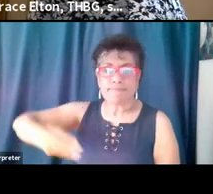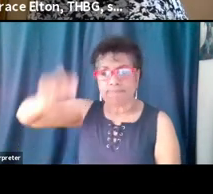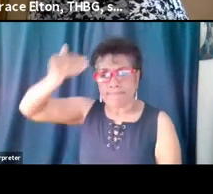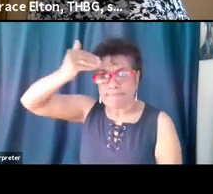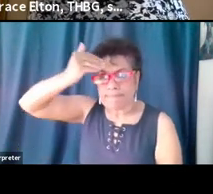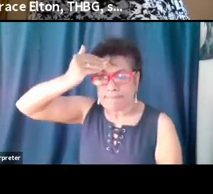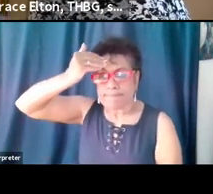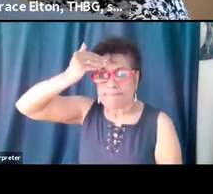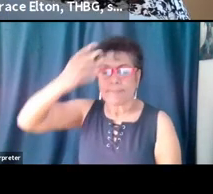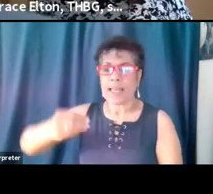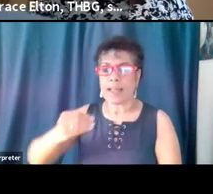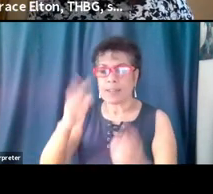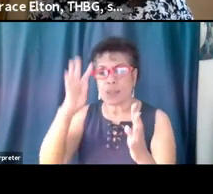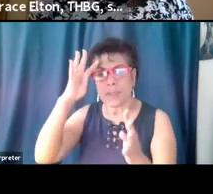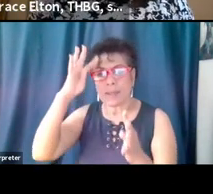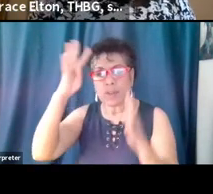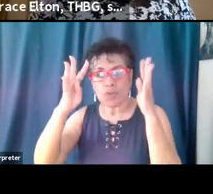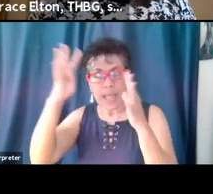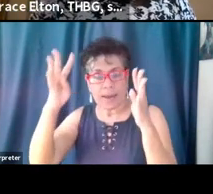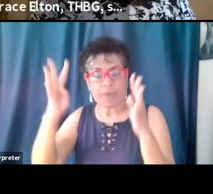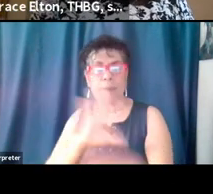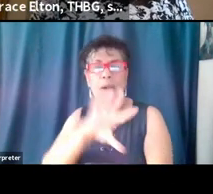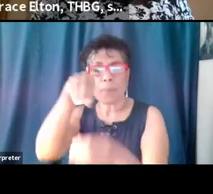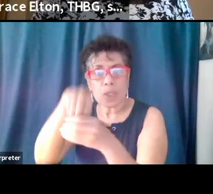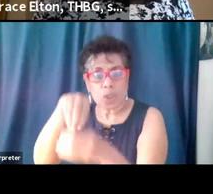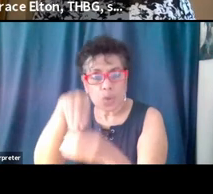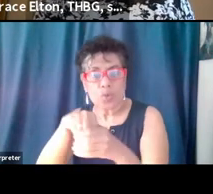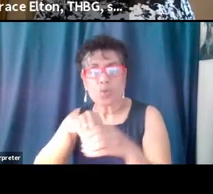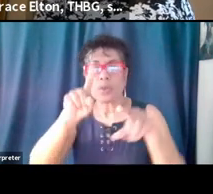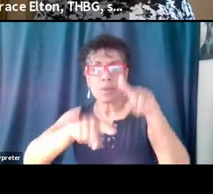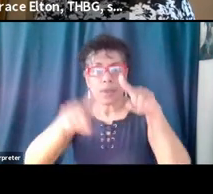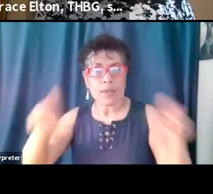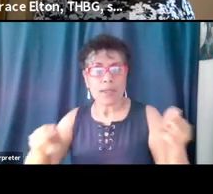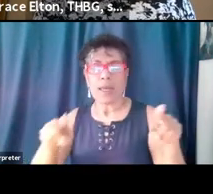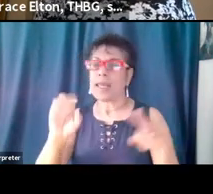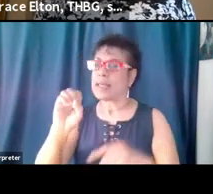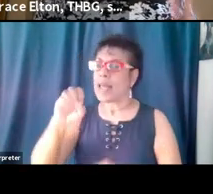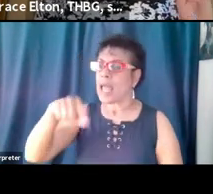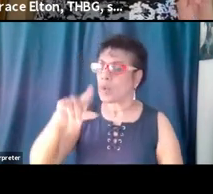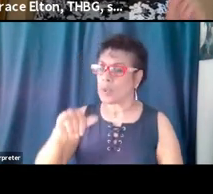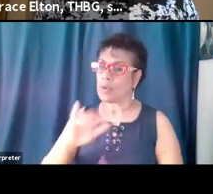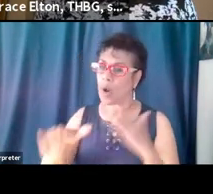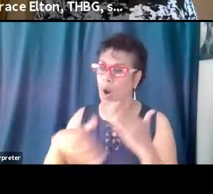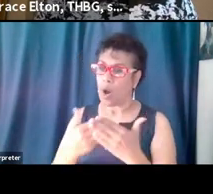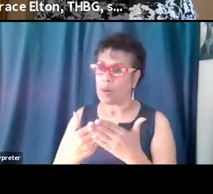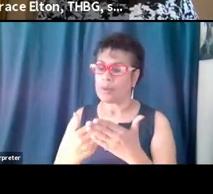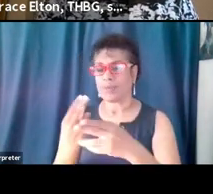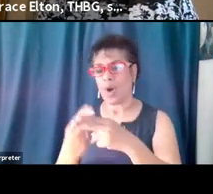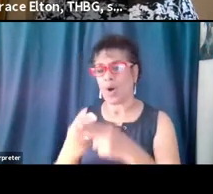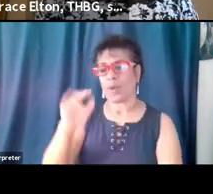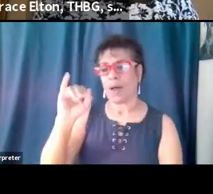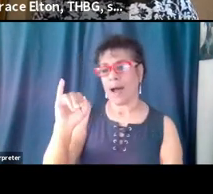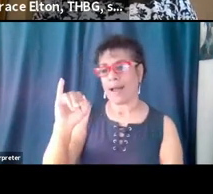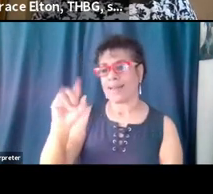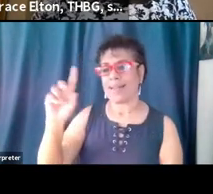think critically about inclusivity, diversity, equity, and accessibility of the garden. We shorten that to IDEA here at Tower